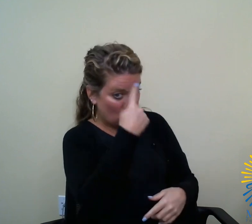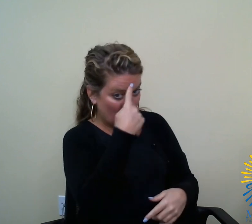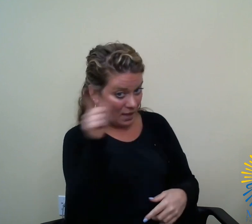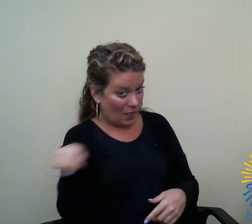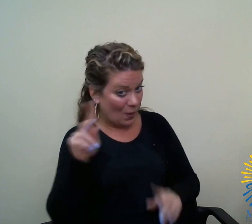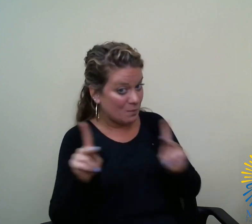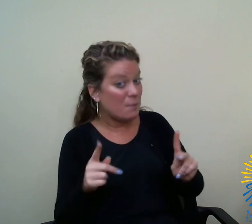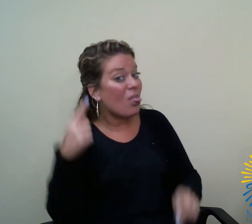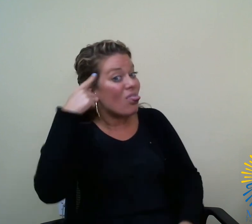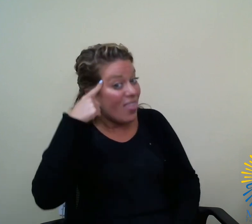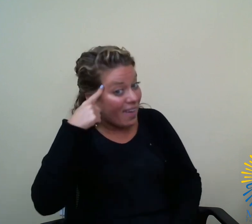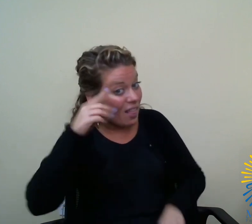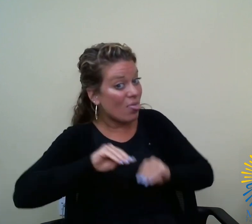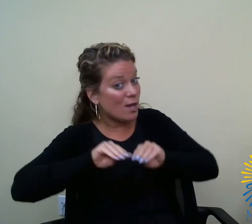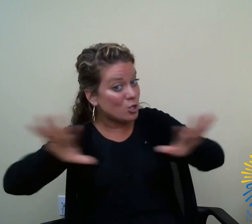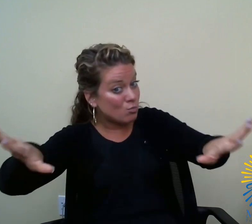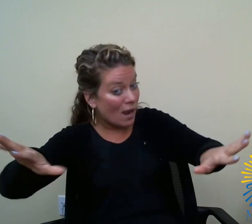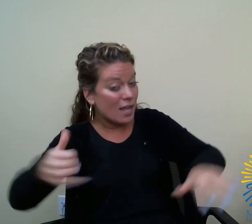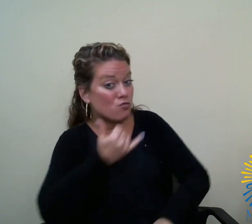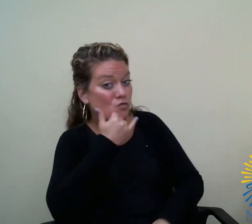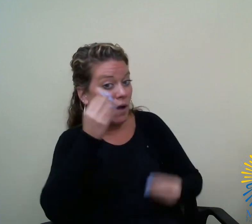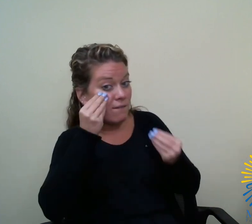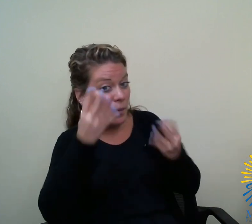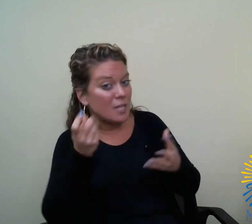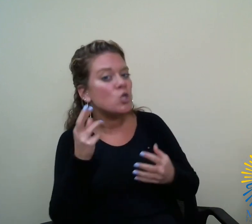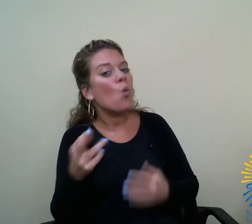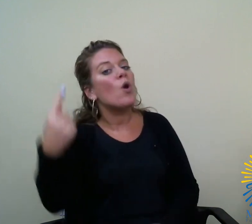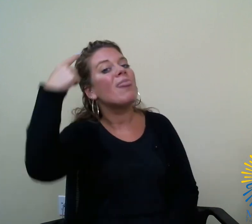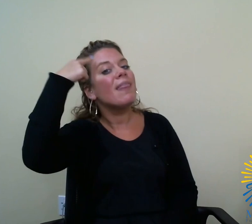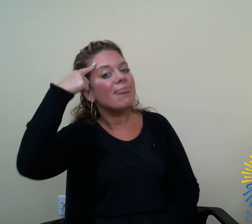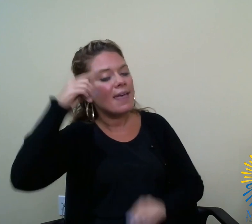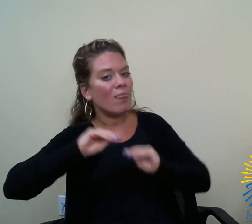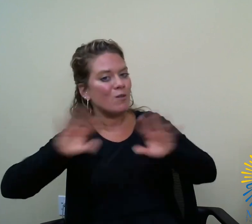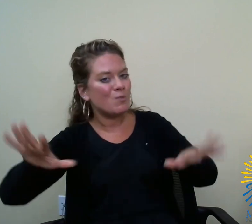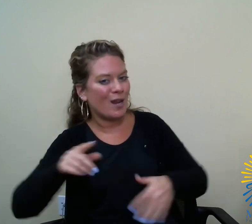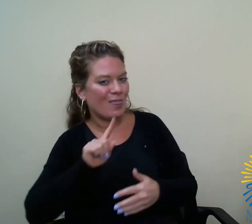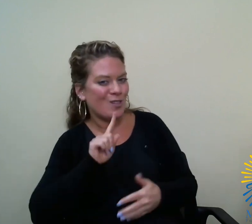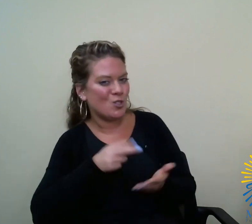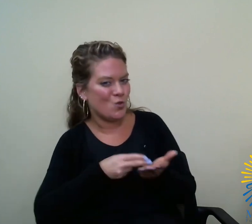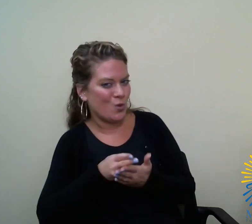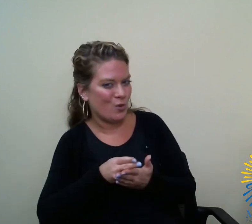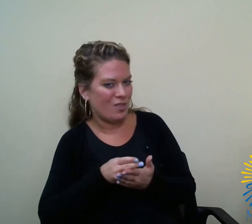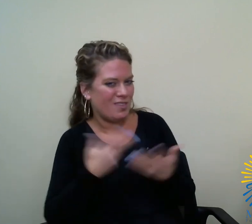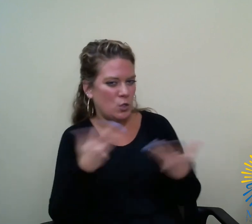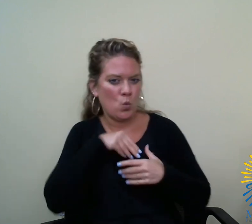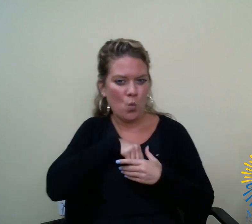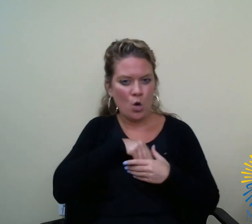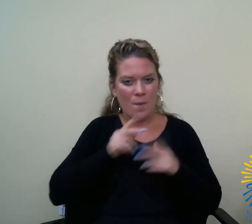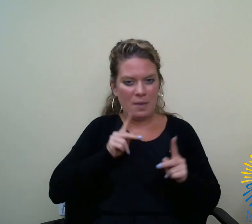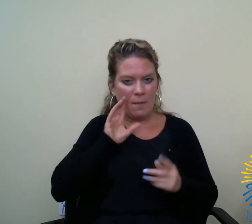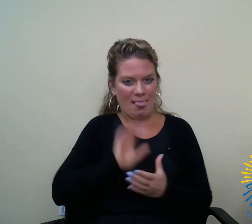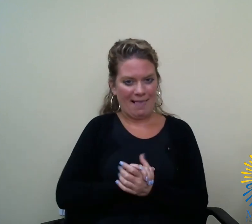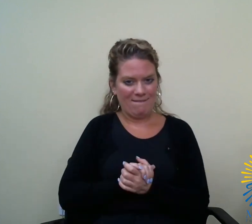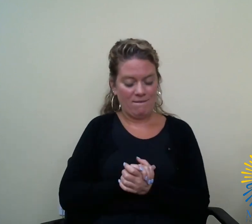they're spreading misinformation, or do they think they're spreading the truth? It's, what do people believe? We have to understand that what is true